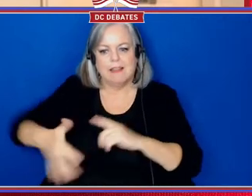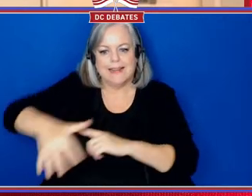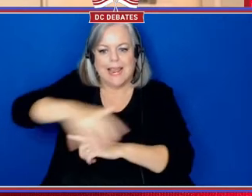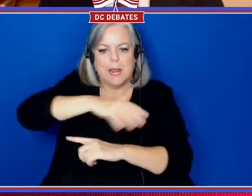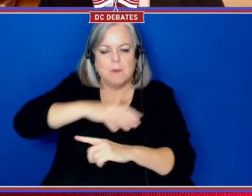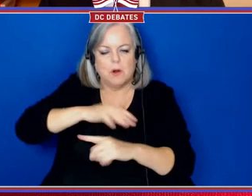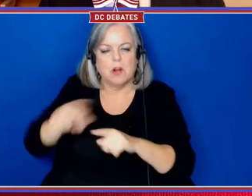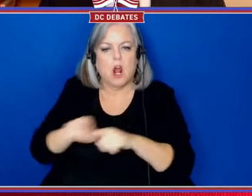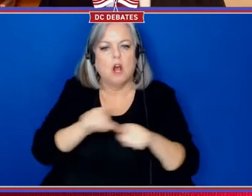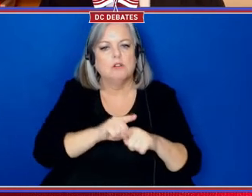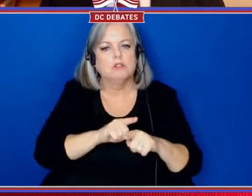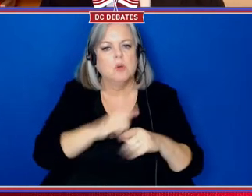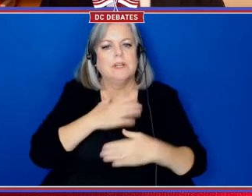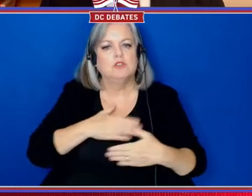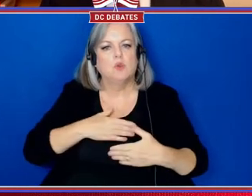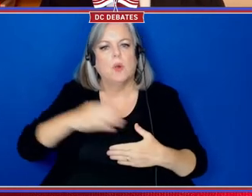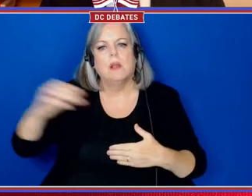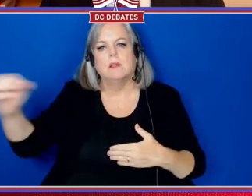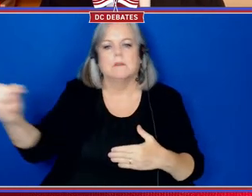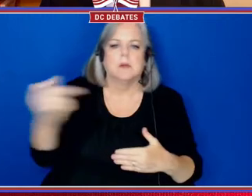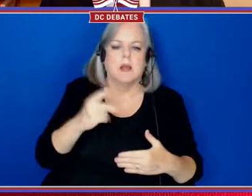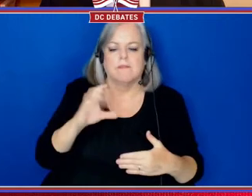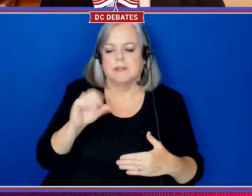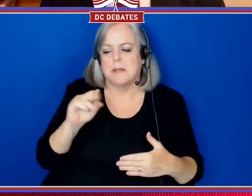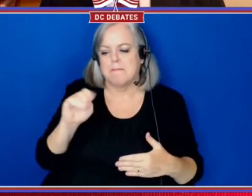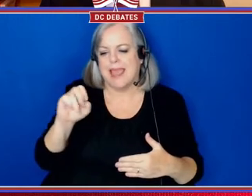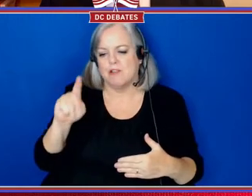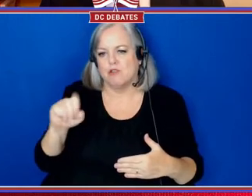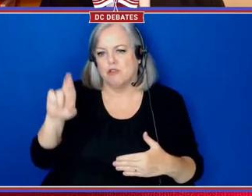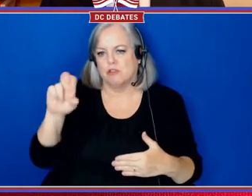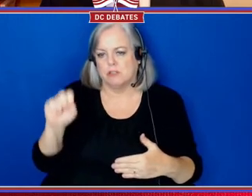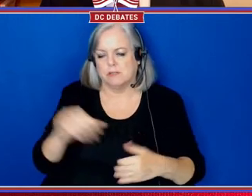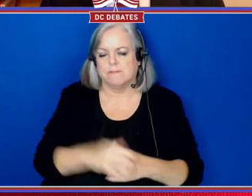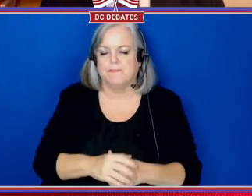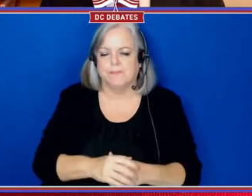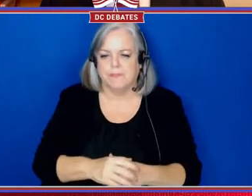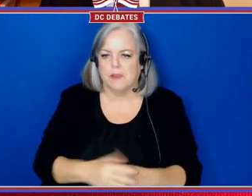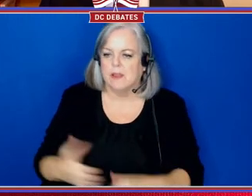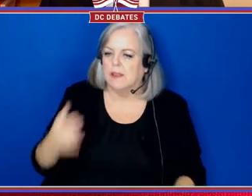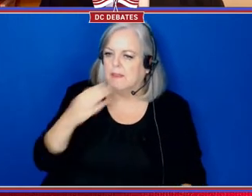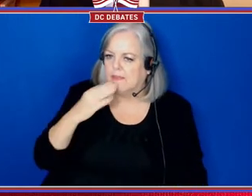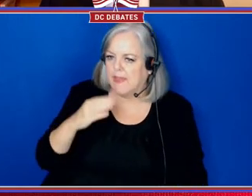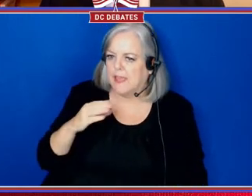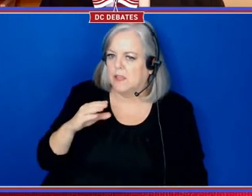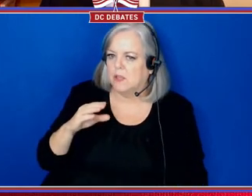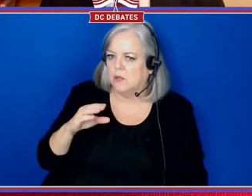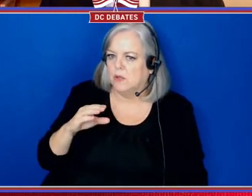Commanders. Thank you, James Butler, and for reminding me that it's the Commanders and no